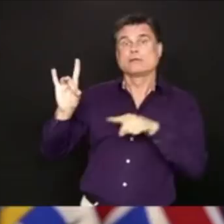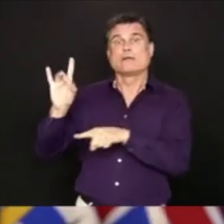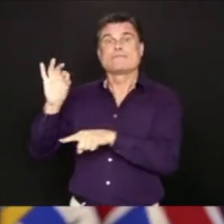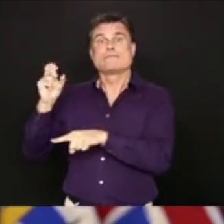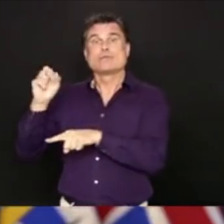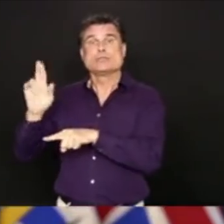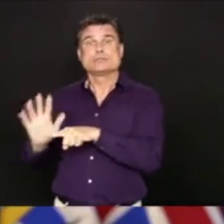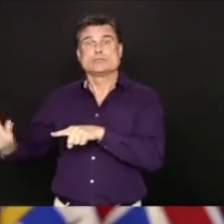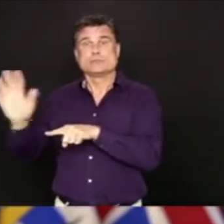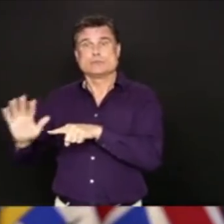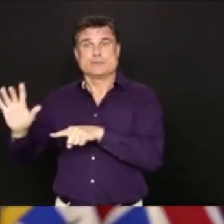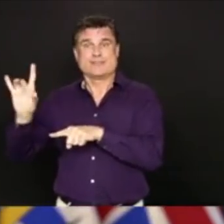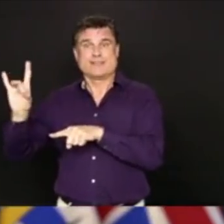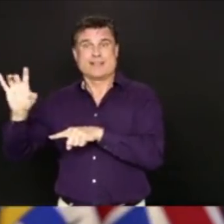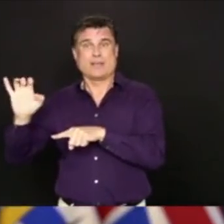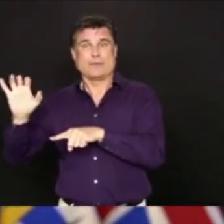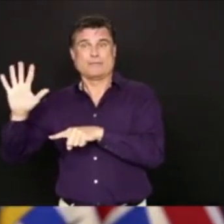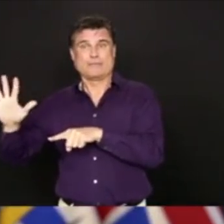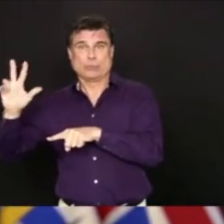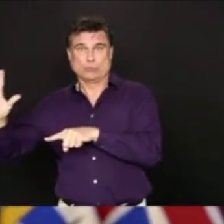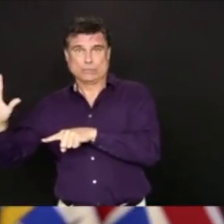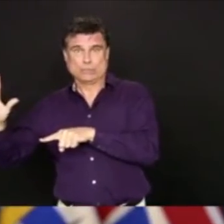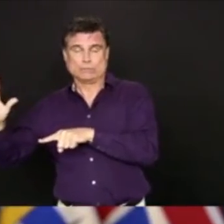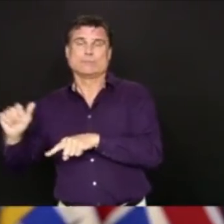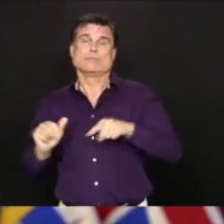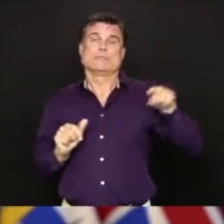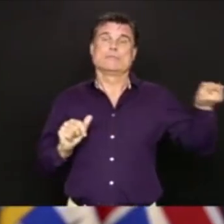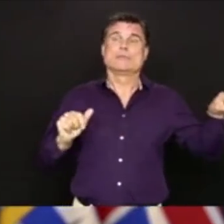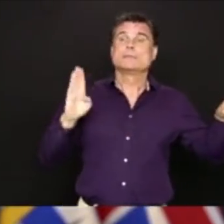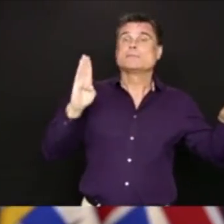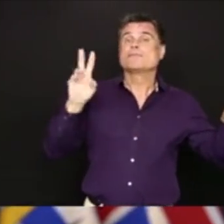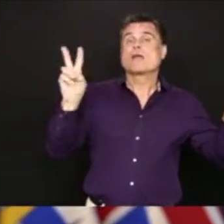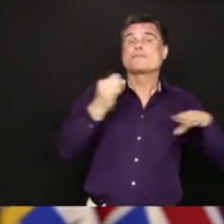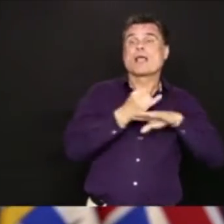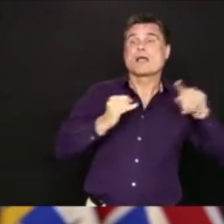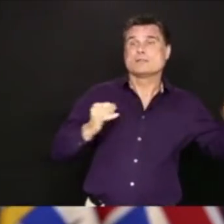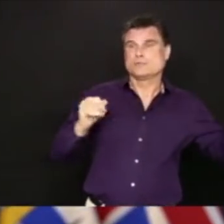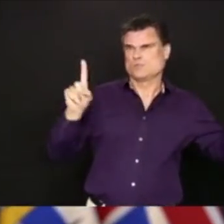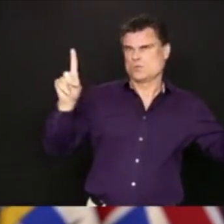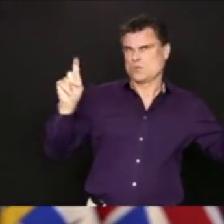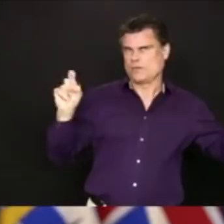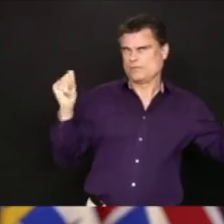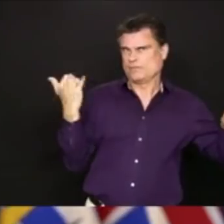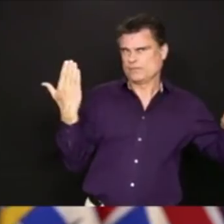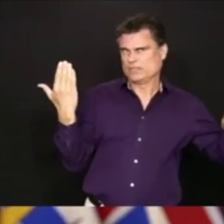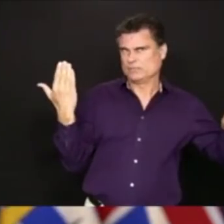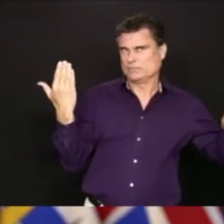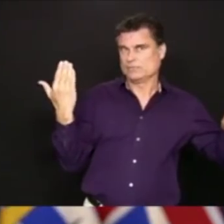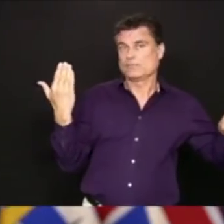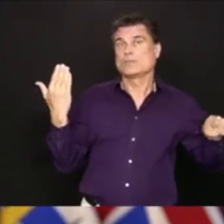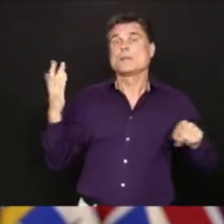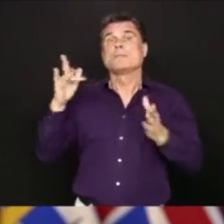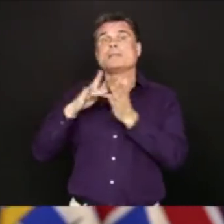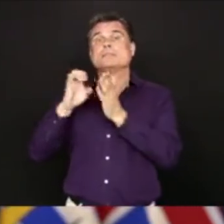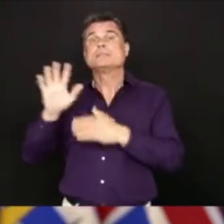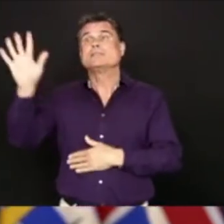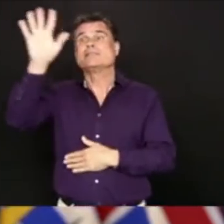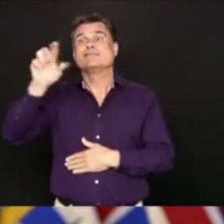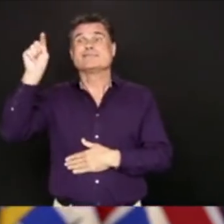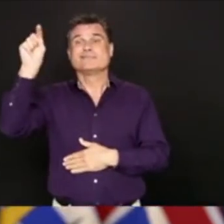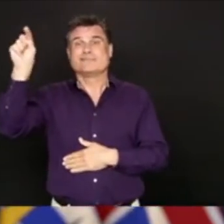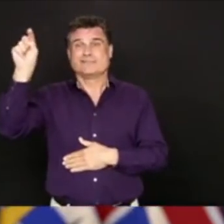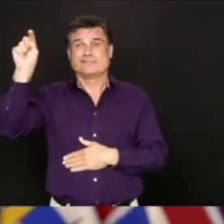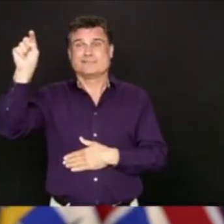Region, 115 in the Vancouver Island Health Area, 160 in the Interior Health